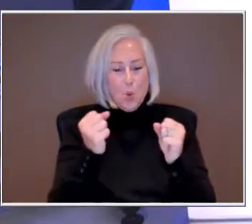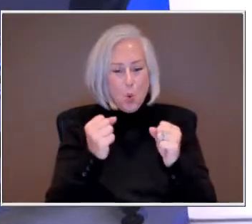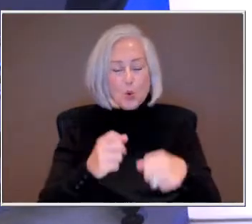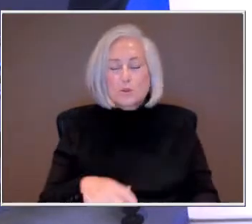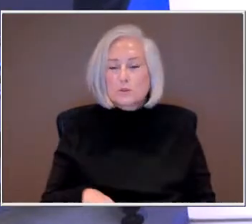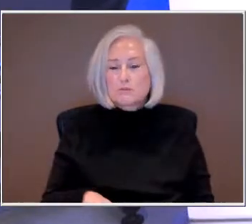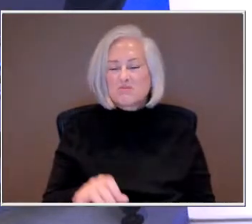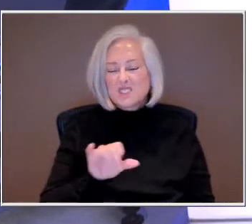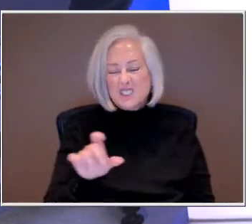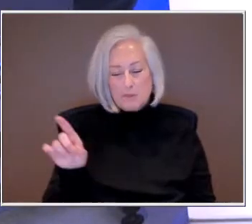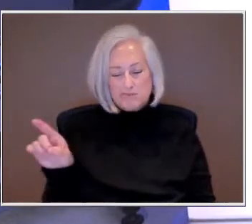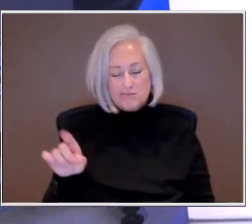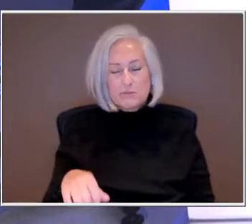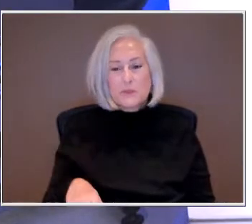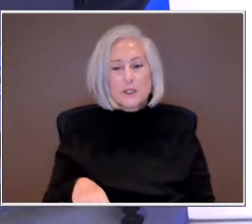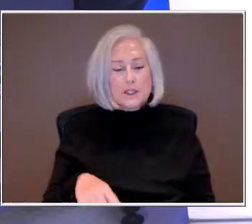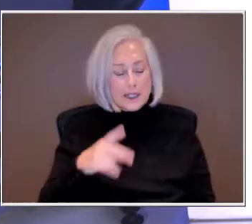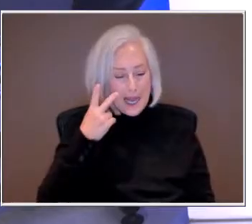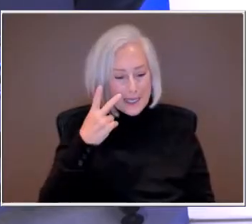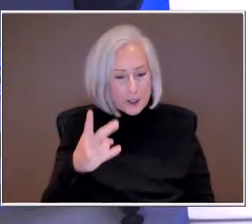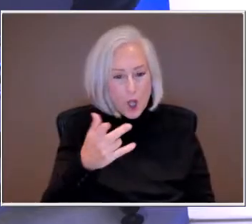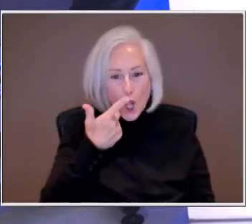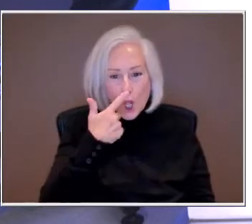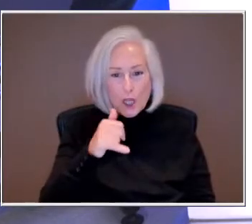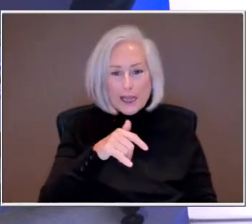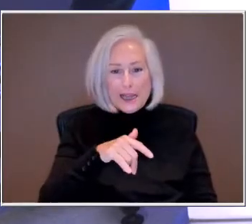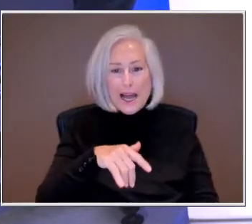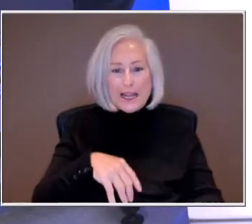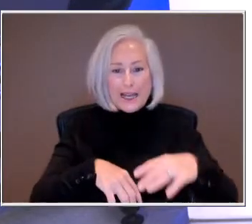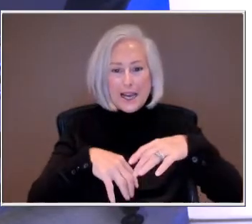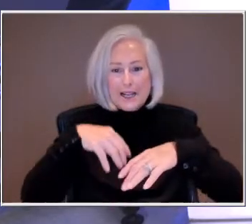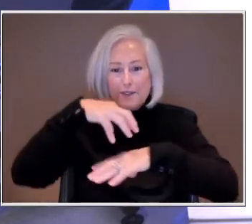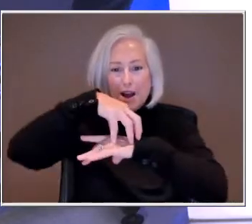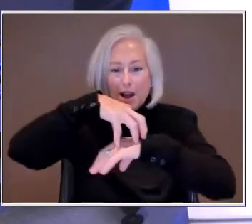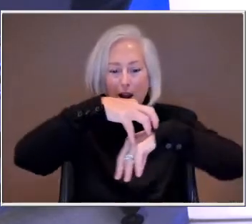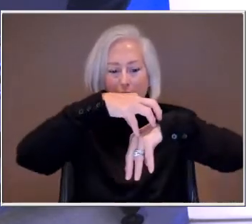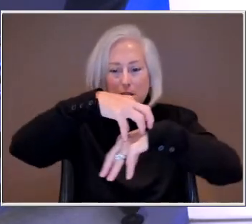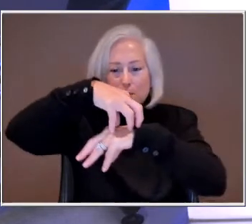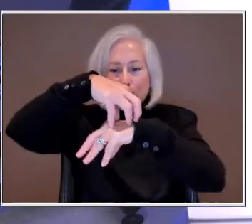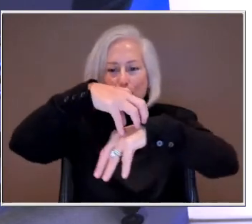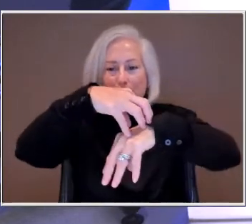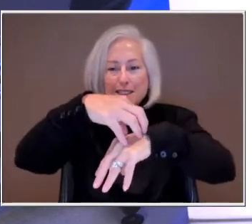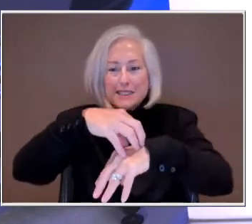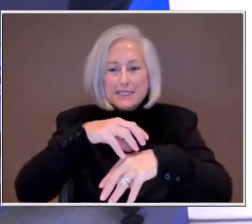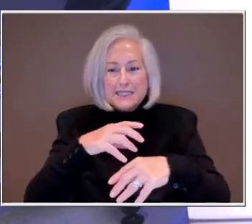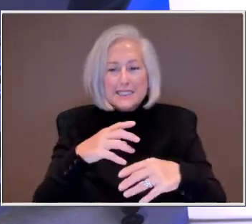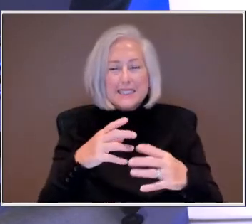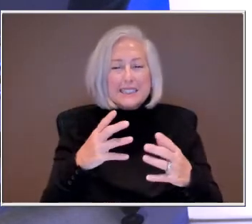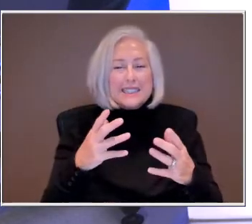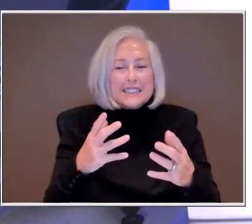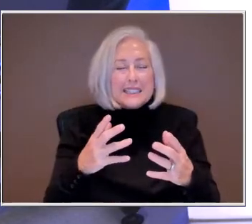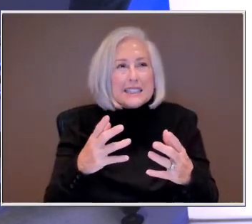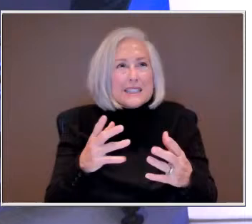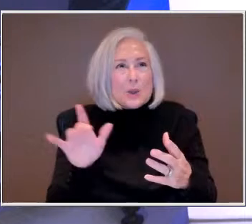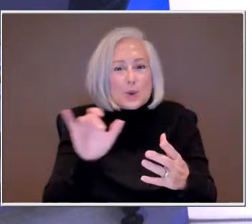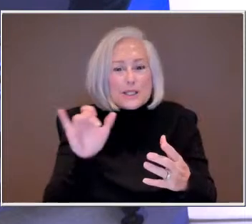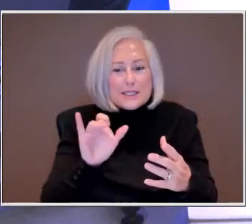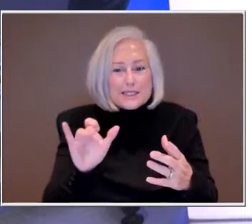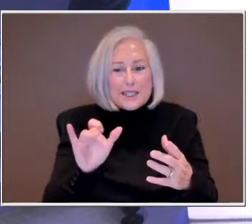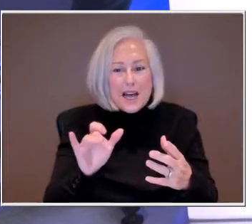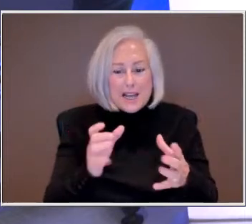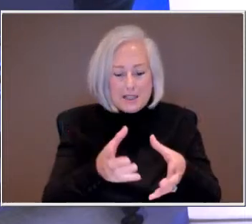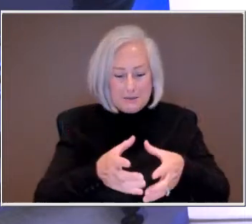like an octopus or something. It was, I mean, in very, very lay terms, but it was in this like jar